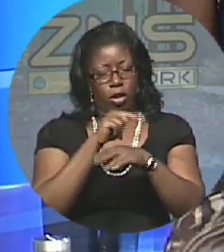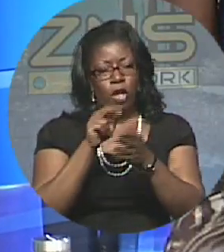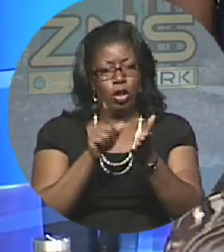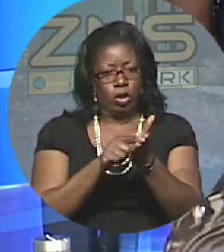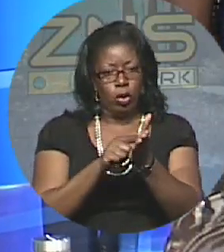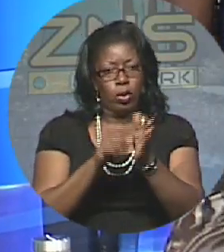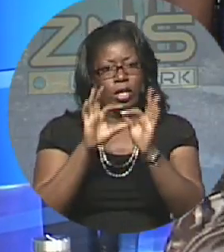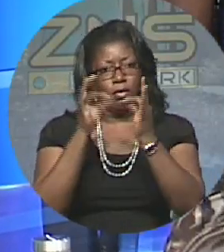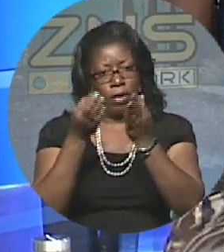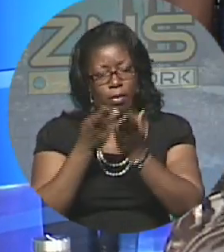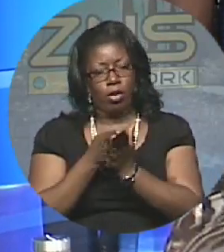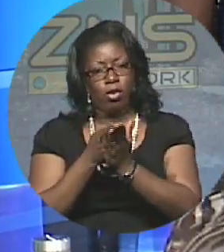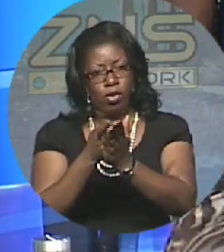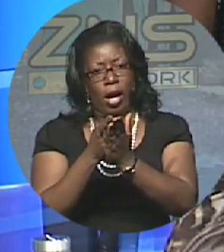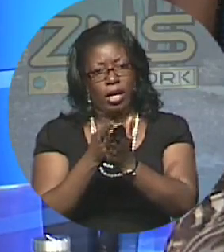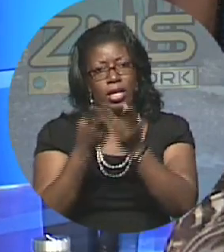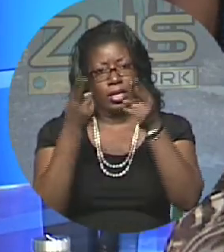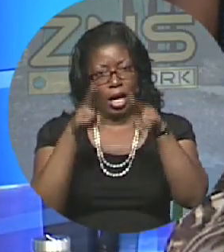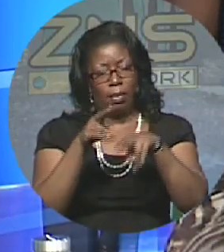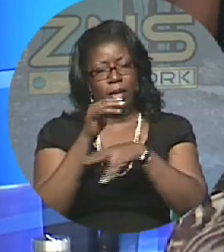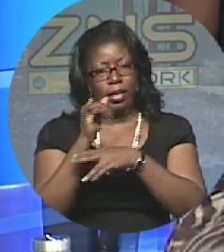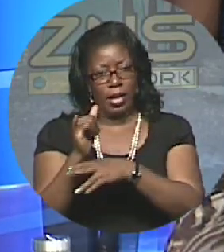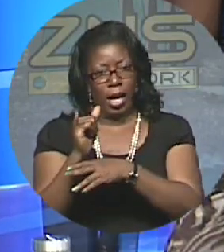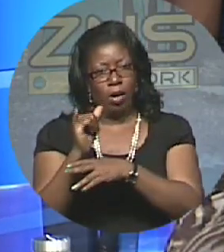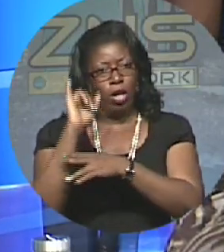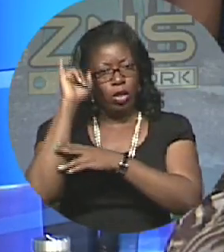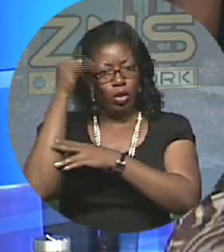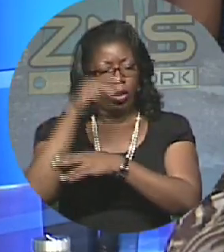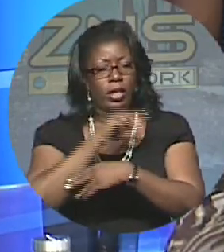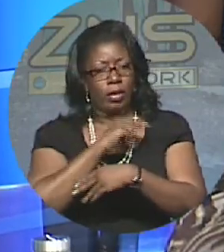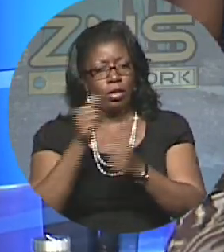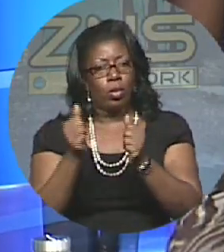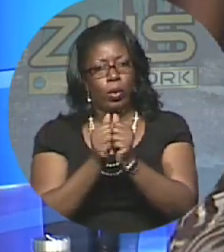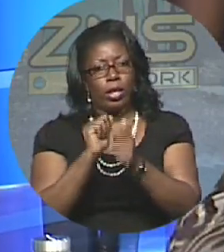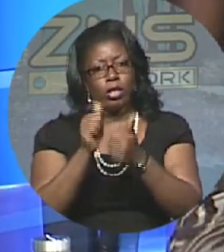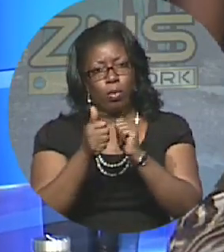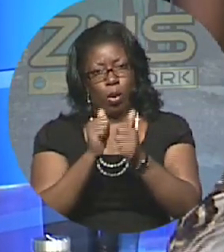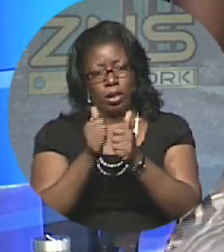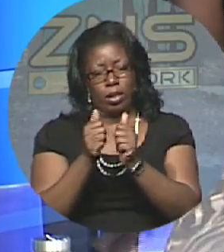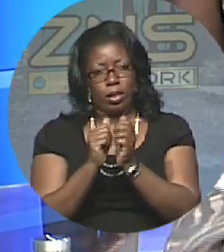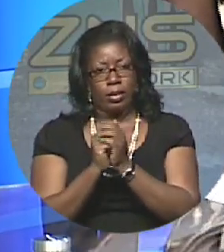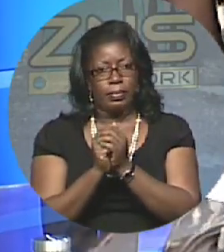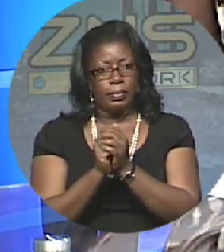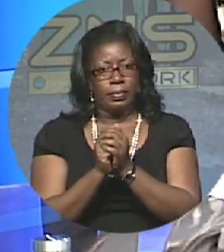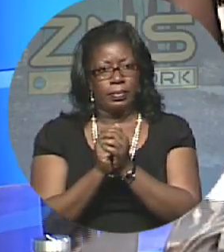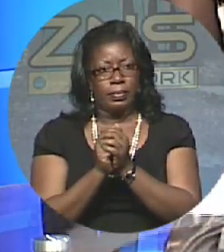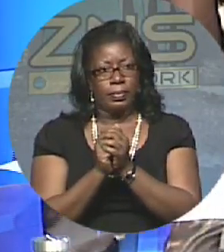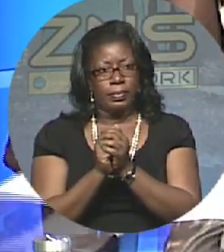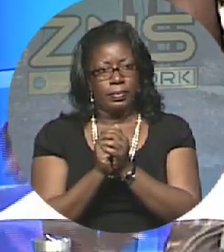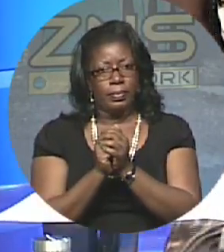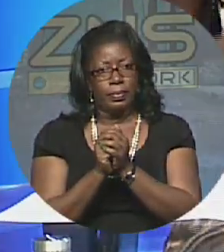Family Island Regatta is in full gear. Julian Gibson is up next with sports.